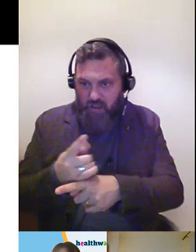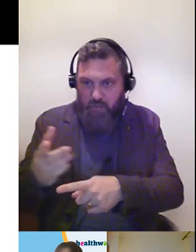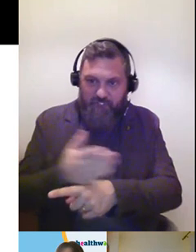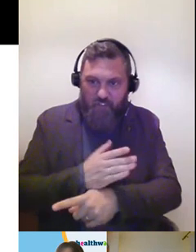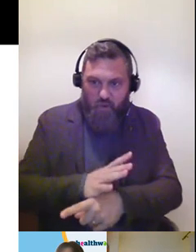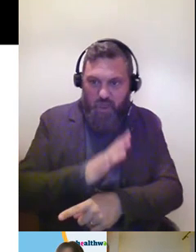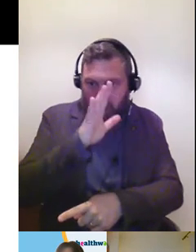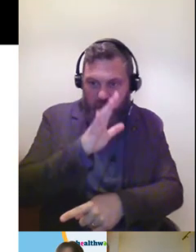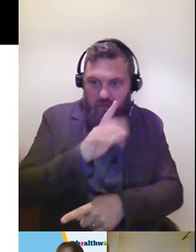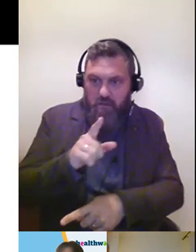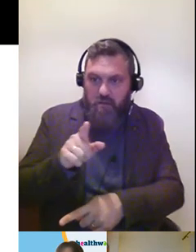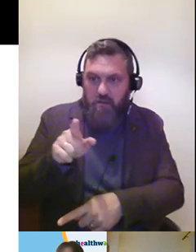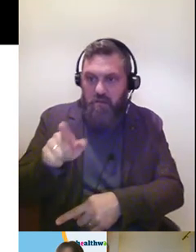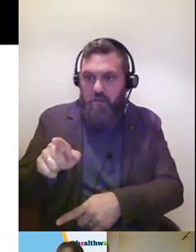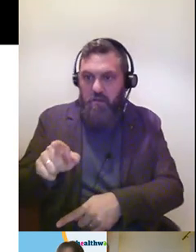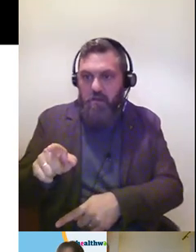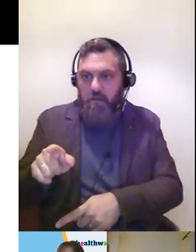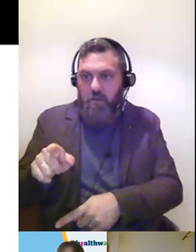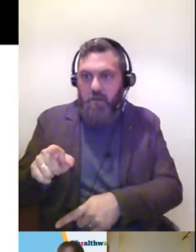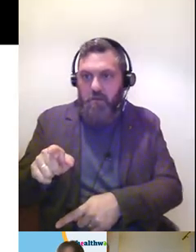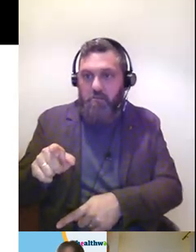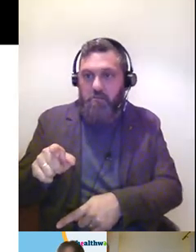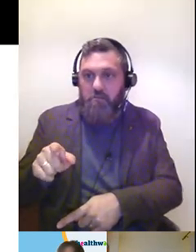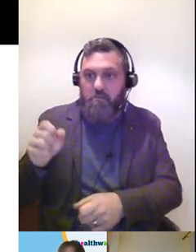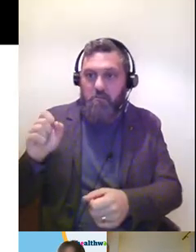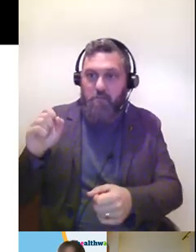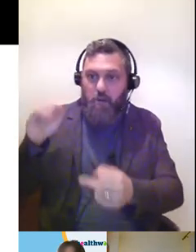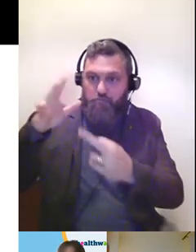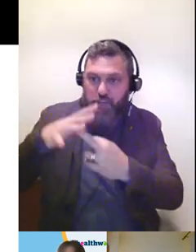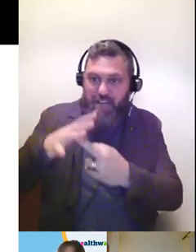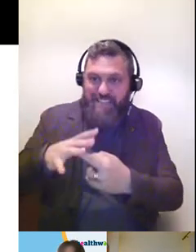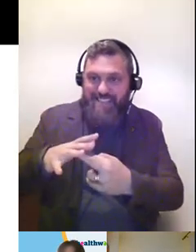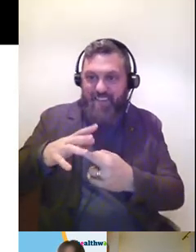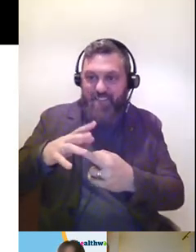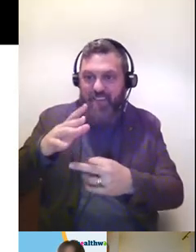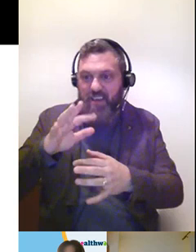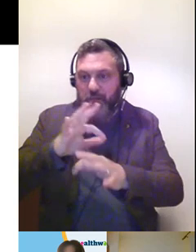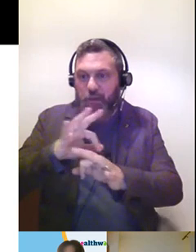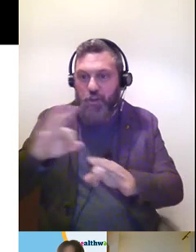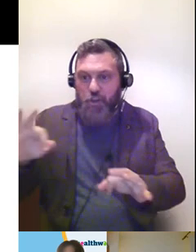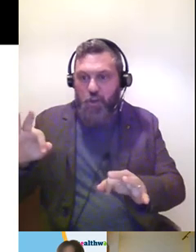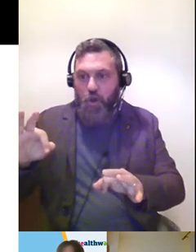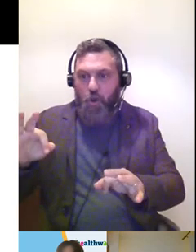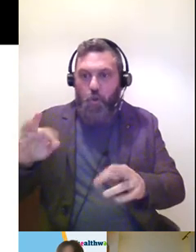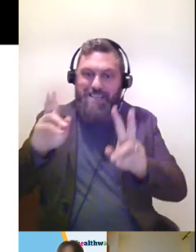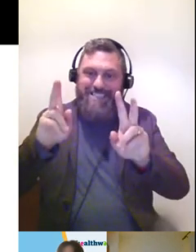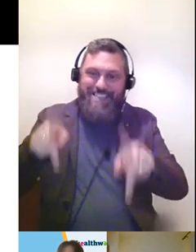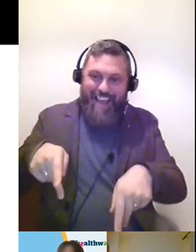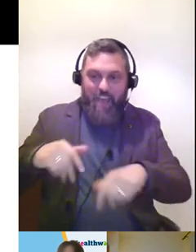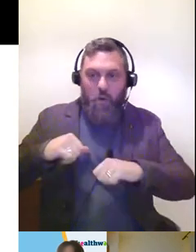So the objectives and themes described are very important, but I notice there is no discussion of dying well or palliative care. With an